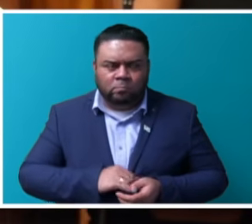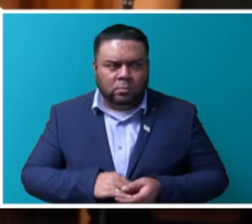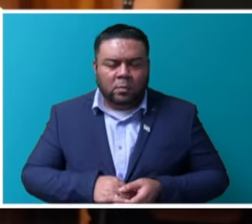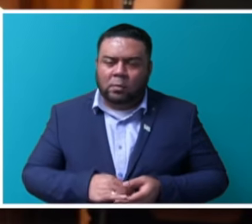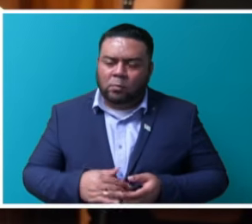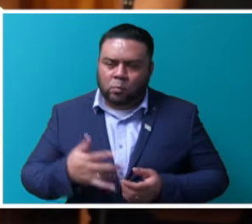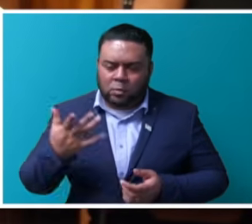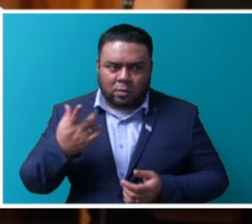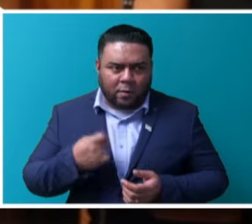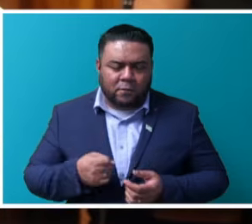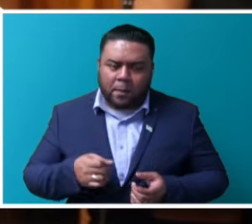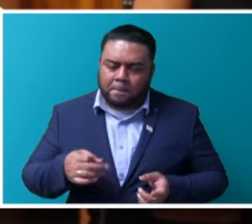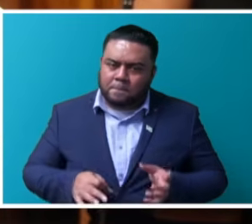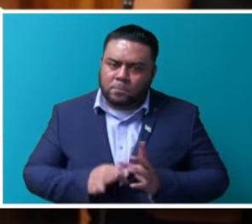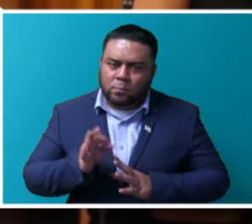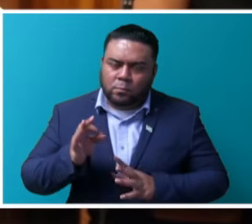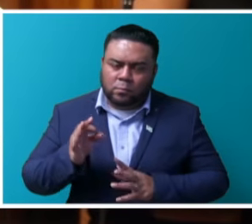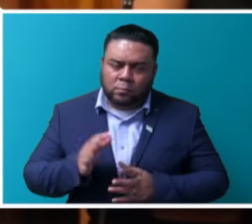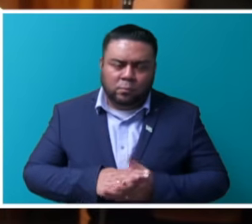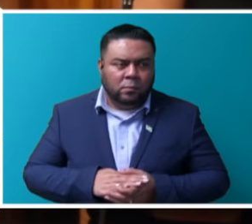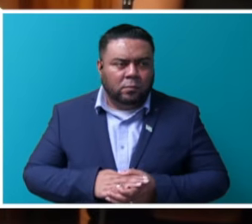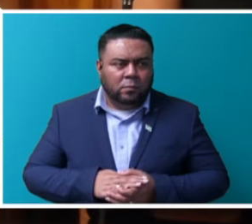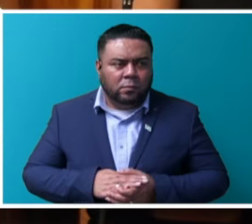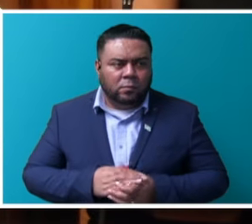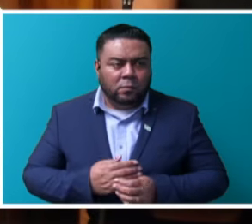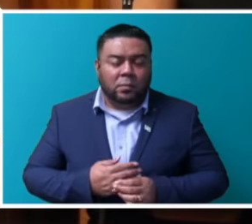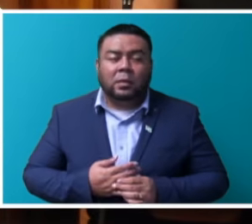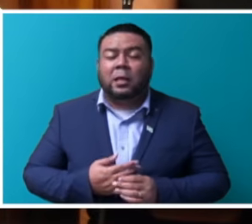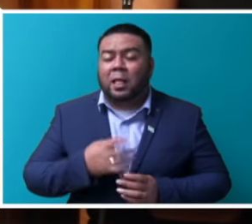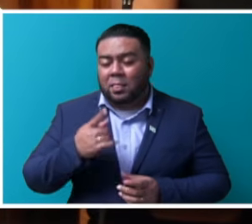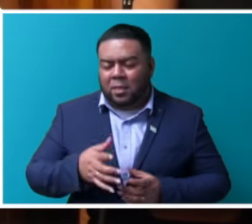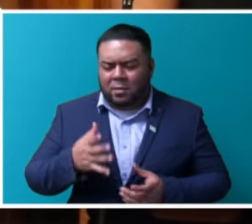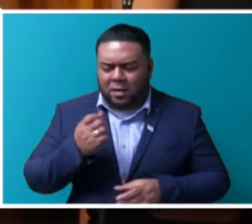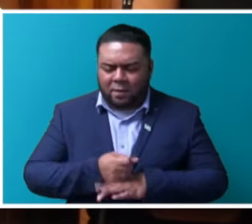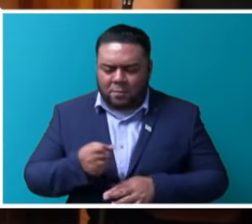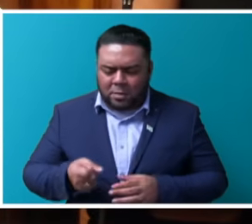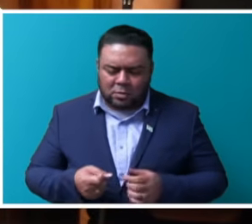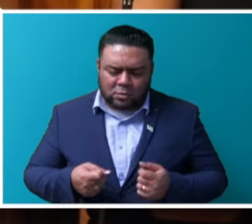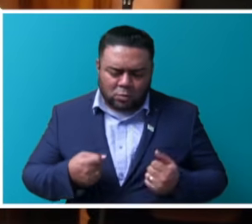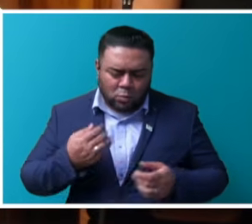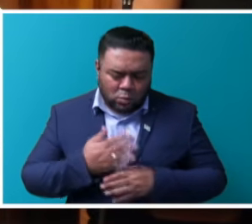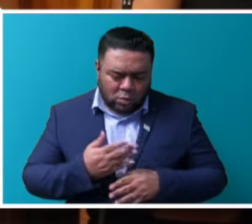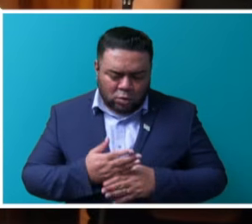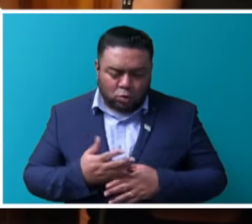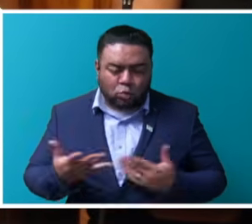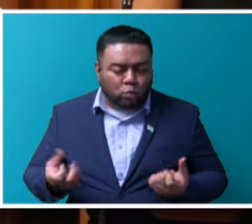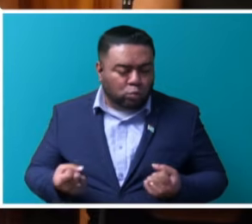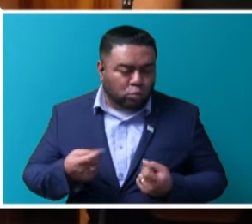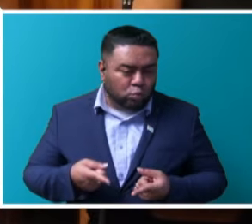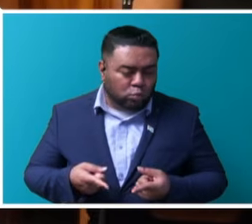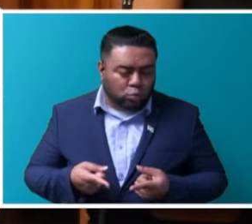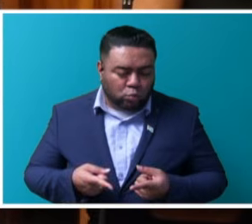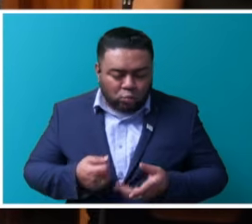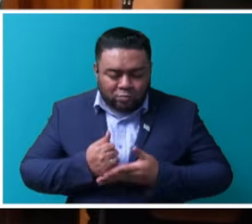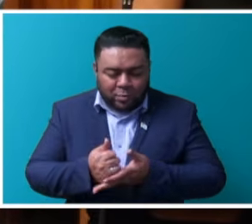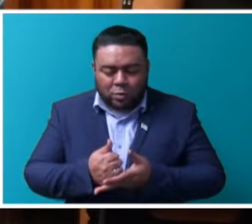times, improve traffic flow, and enhance safety for commuters. The initiative underscores the government's commitment to investing in infrastructure that supports